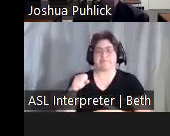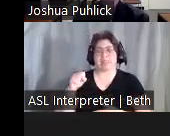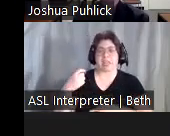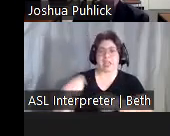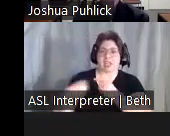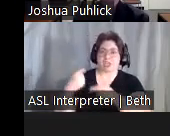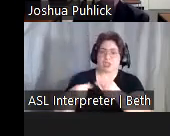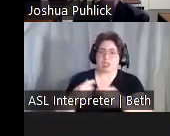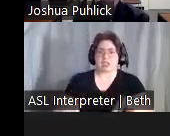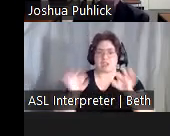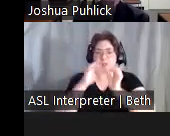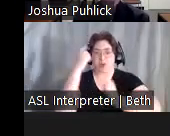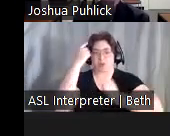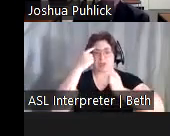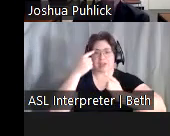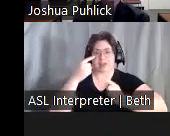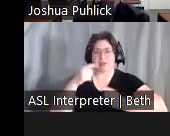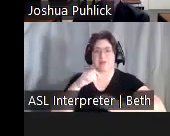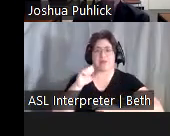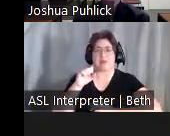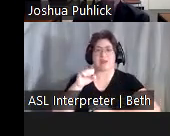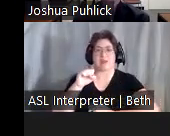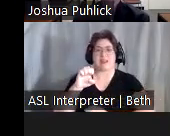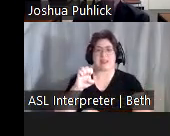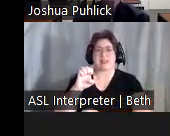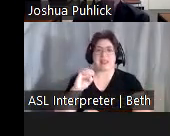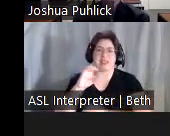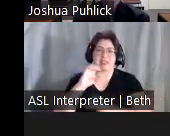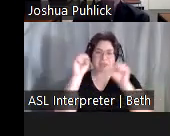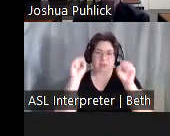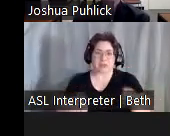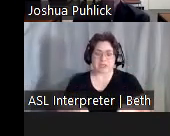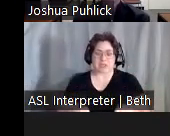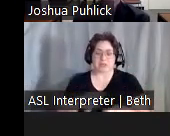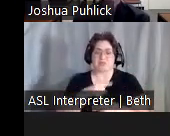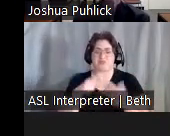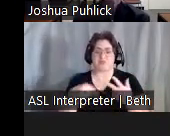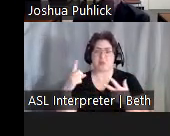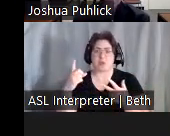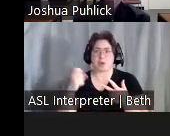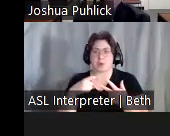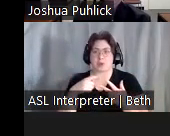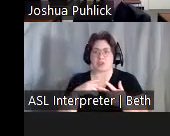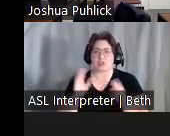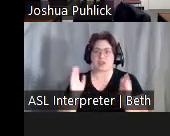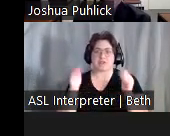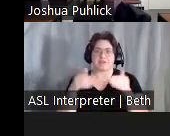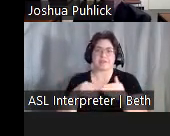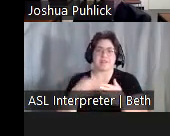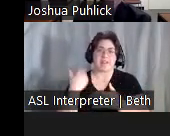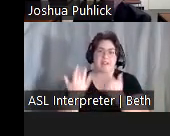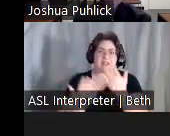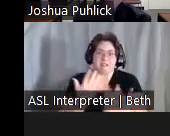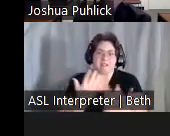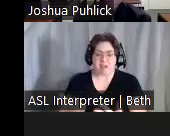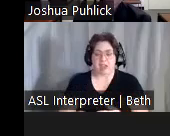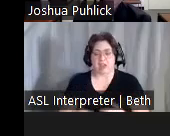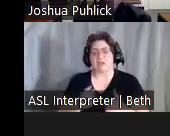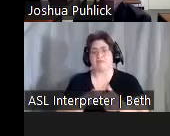Okay, now we have 3 questions that are all kind of about fire. So I'll start with a more general one and then get to some